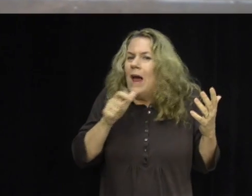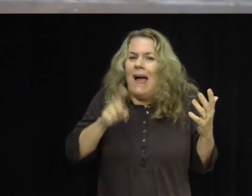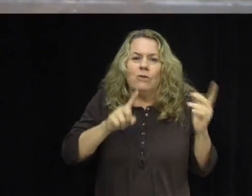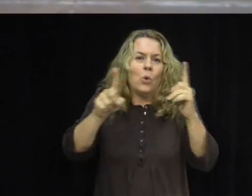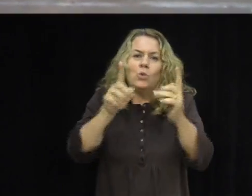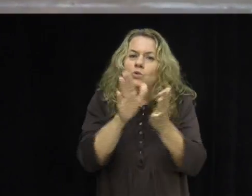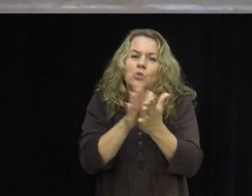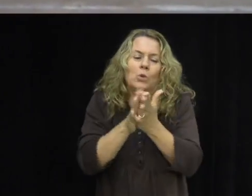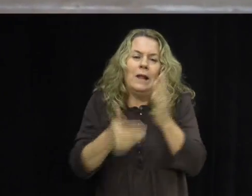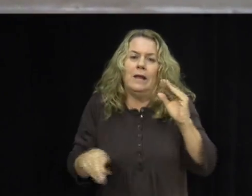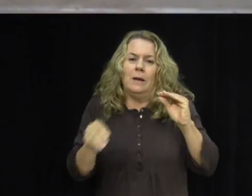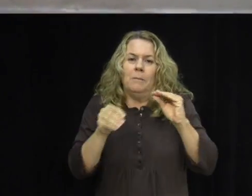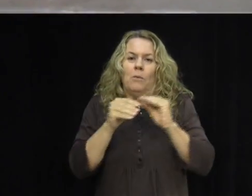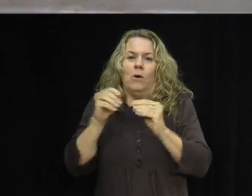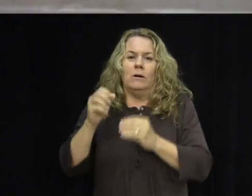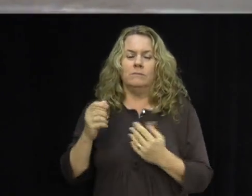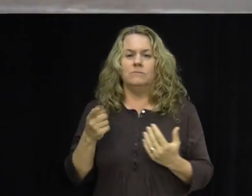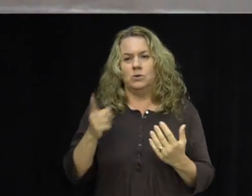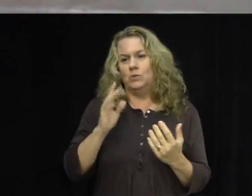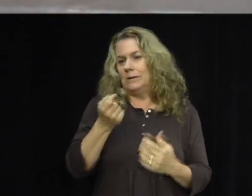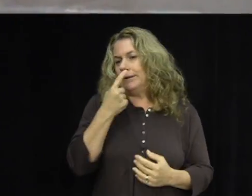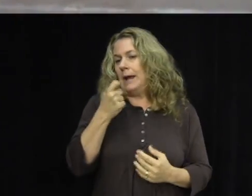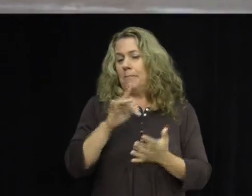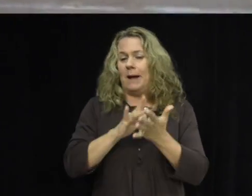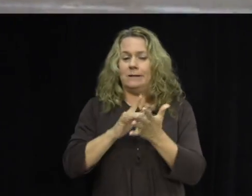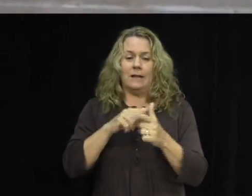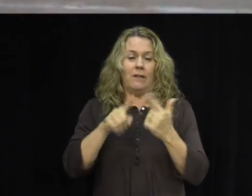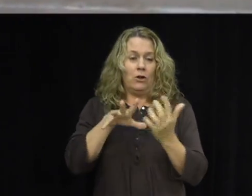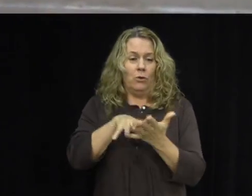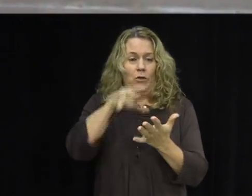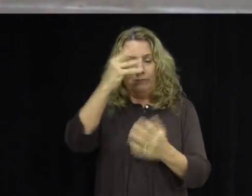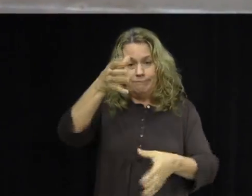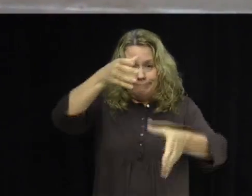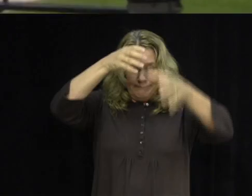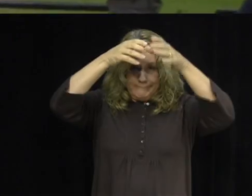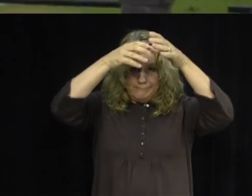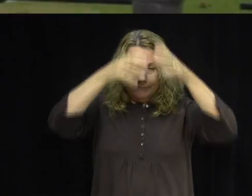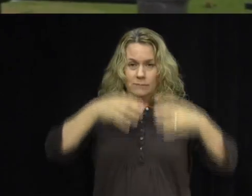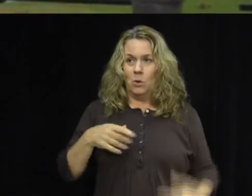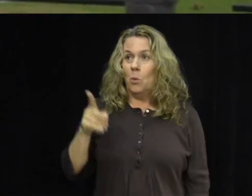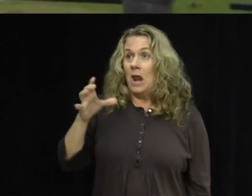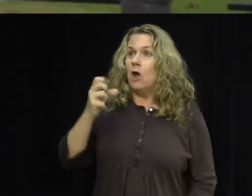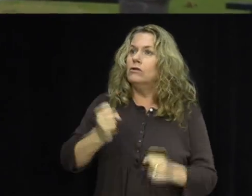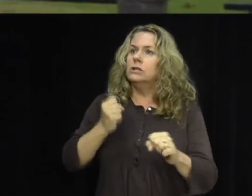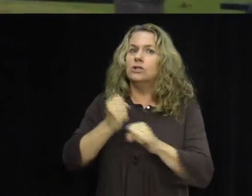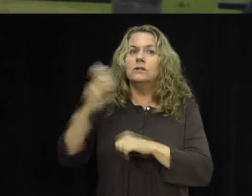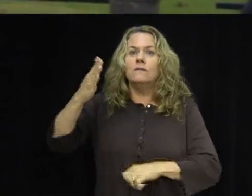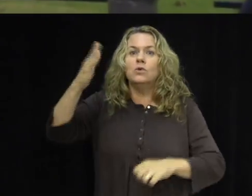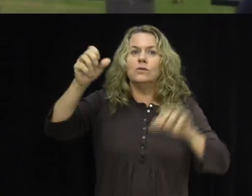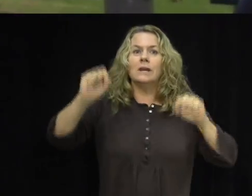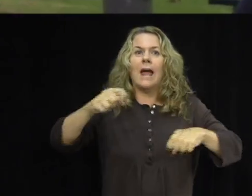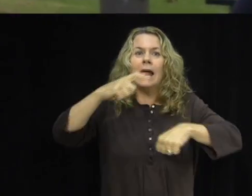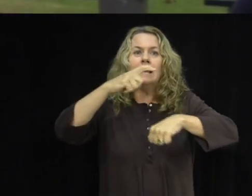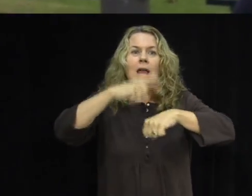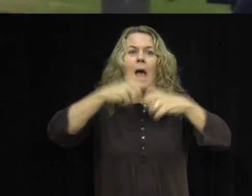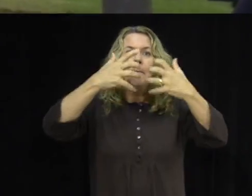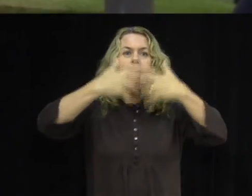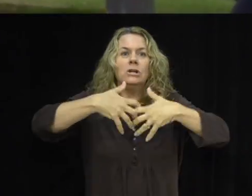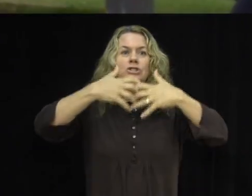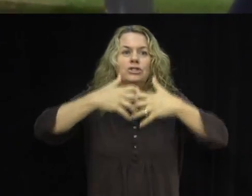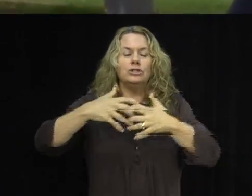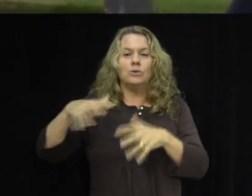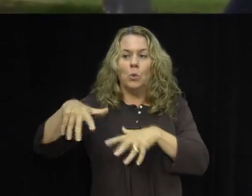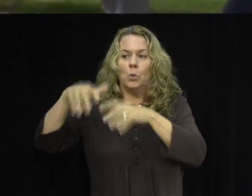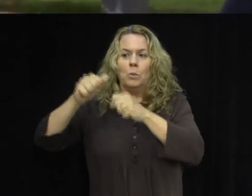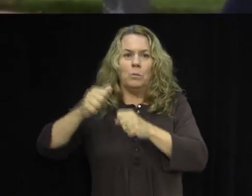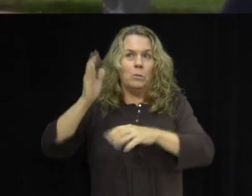You'd probably wouldn't even have to go to school. Like you would just like take a pill and you'd learn it all. It'd be awesome. I'd rather go 100 years in the future so then I can get a time machine